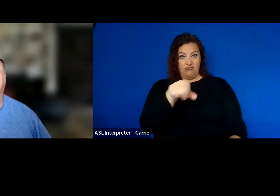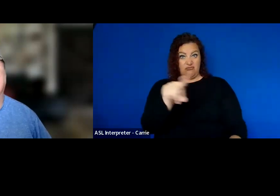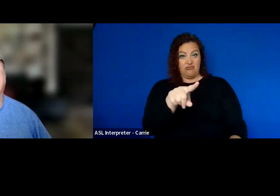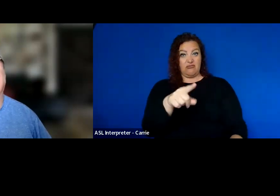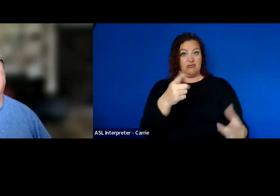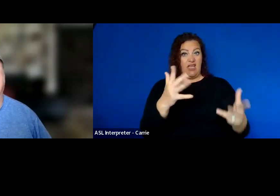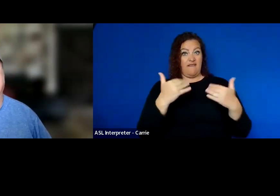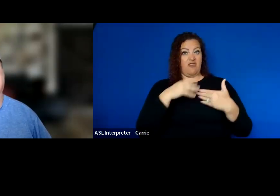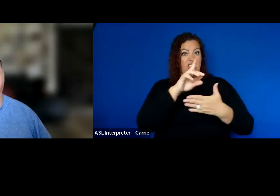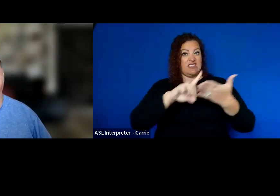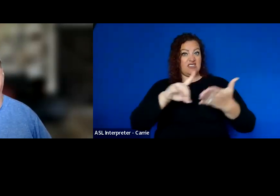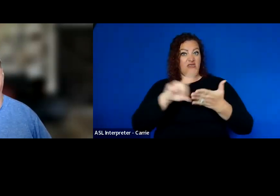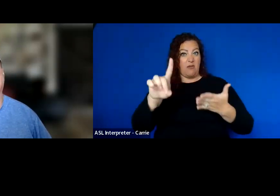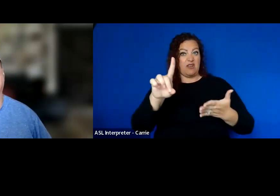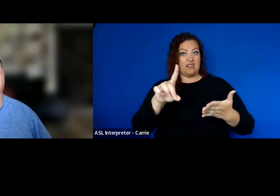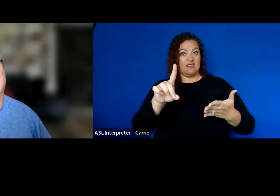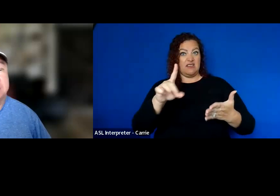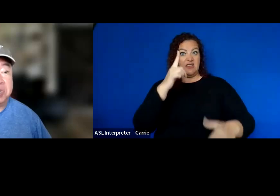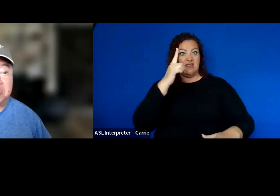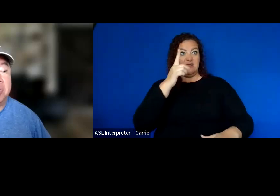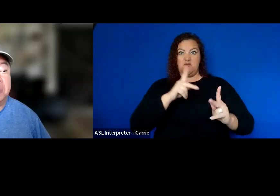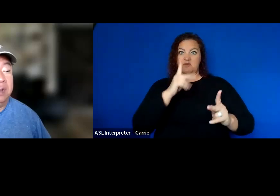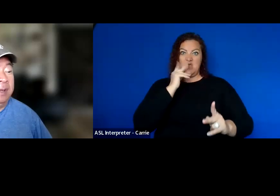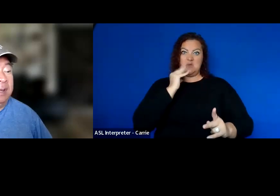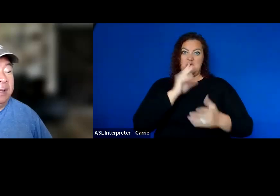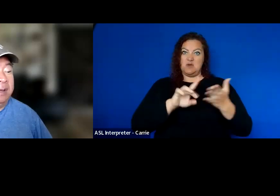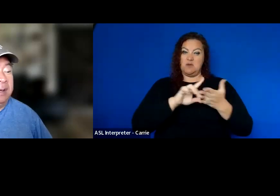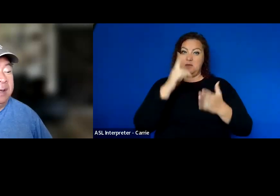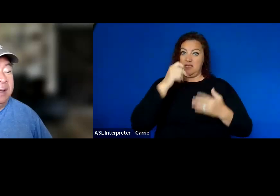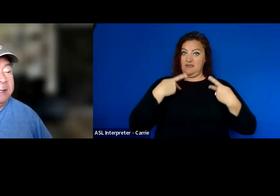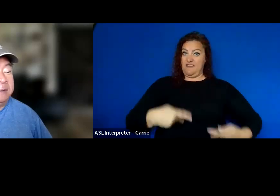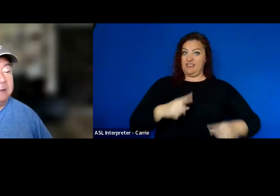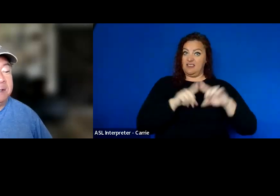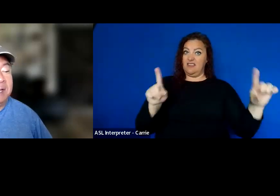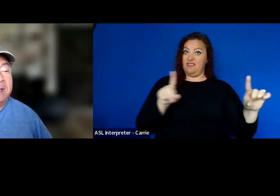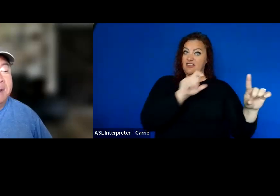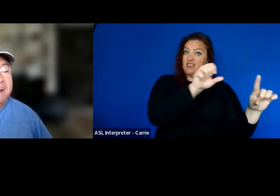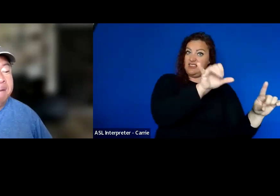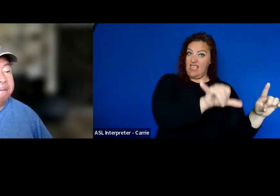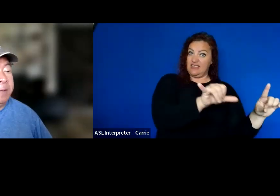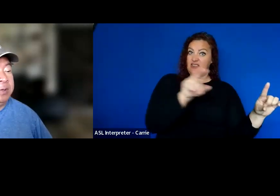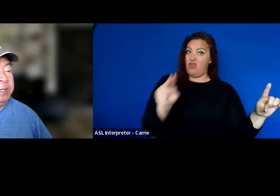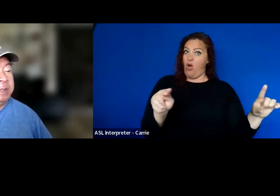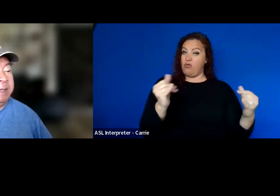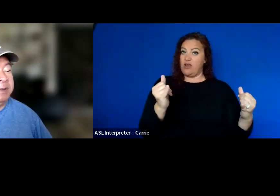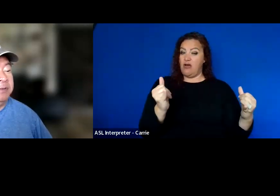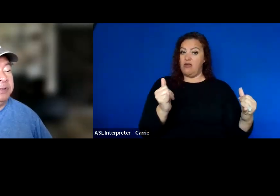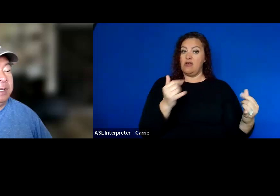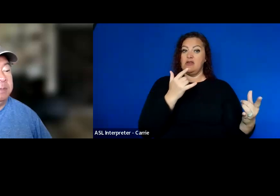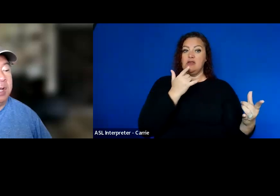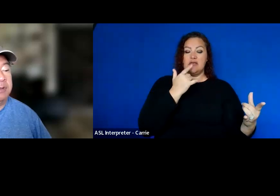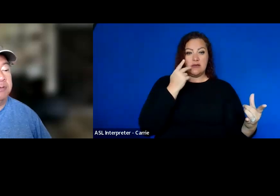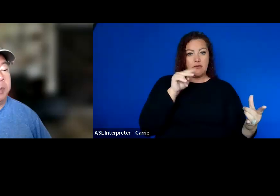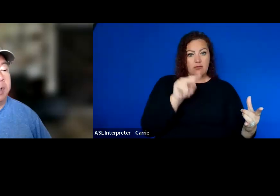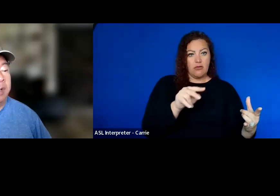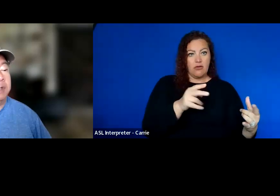upon because you were physically different? Yes or no? There. Okay. Increase my